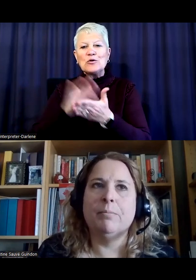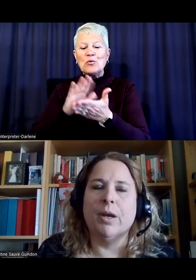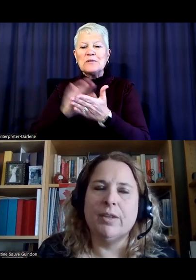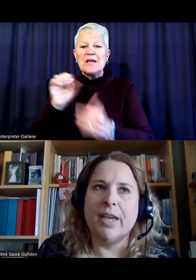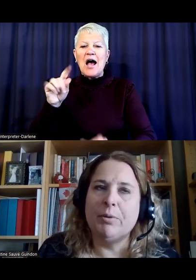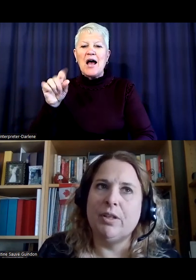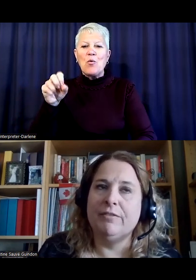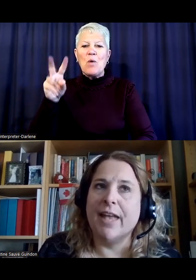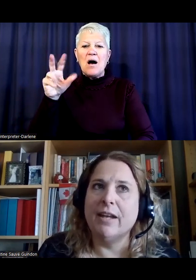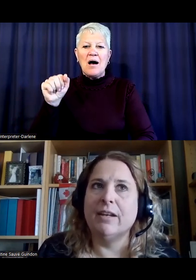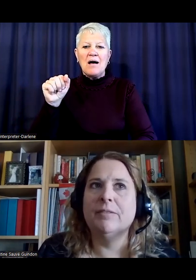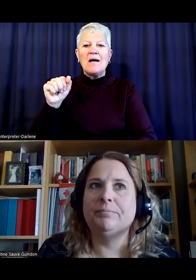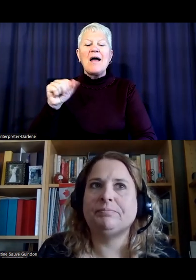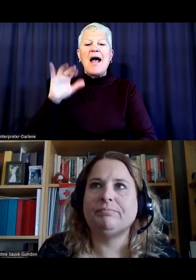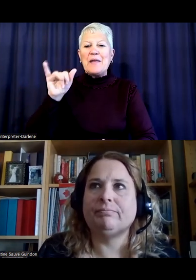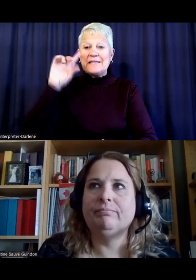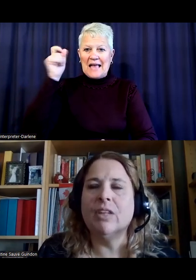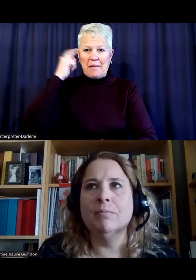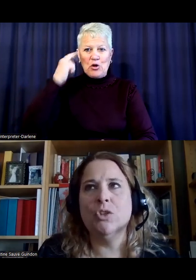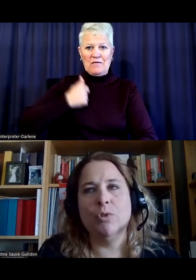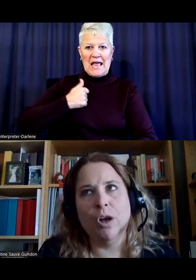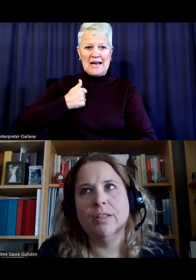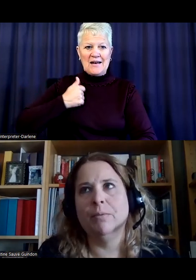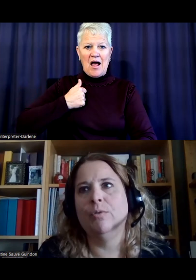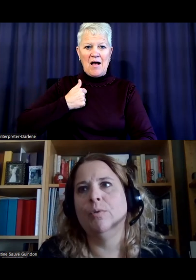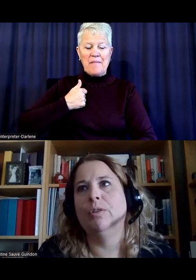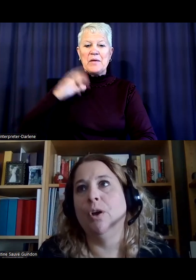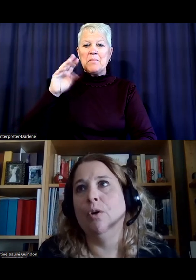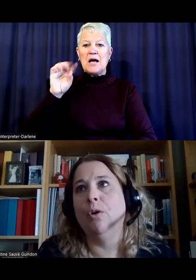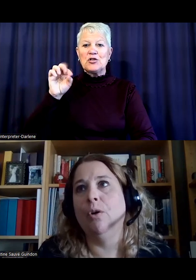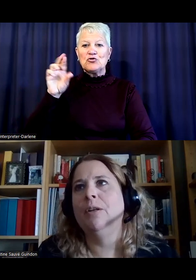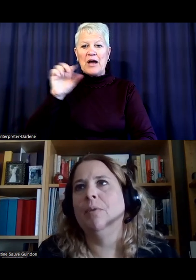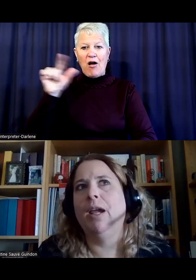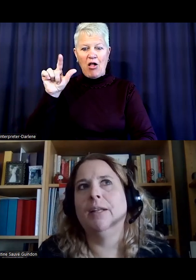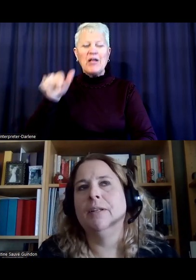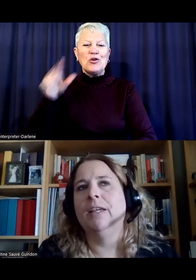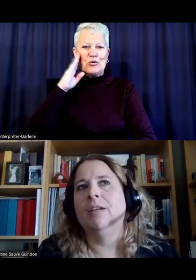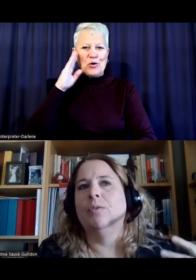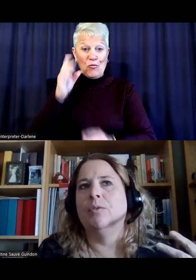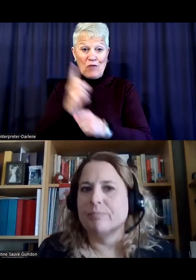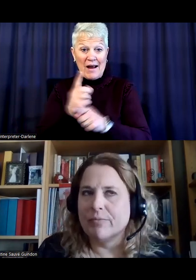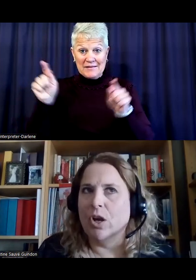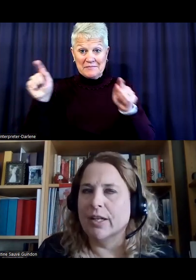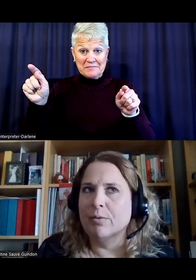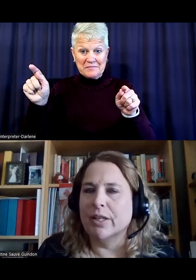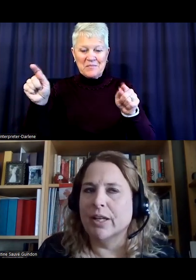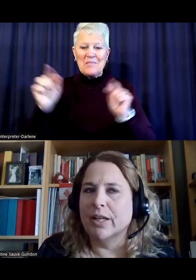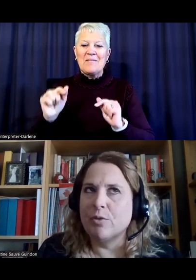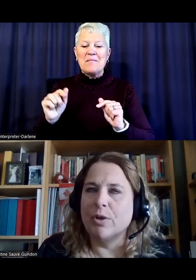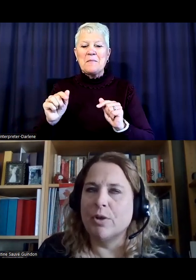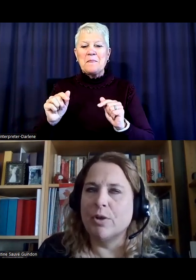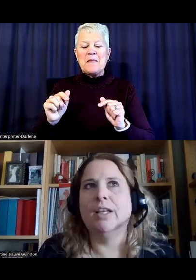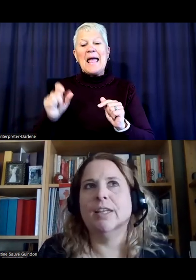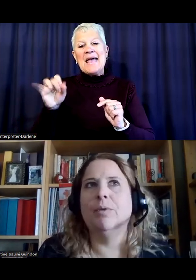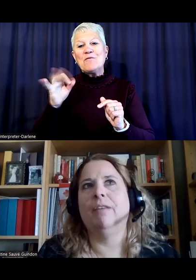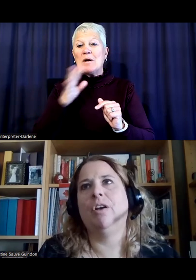That's the capital of Canada. And Montreal, some of you will know, right? Hockey relation, if you want to